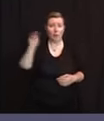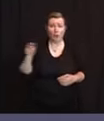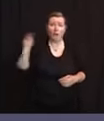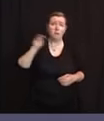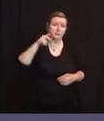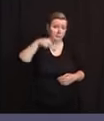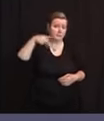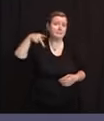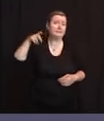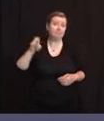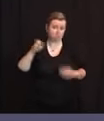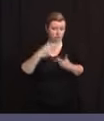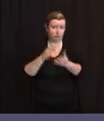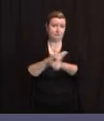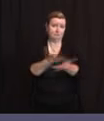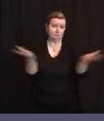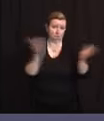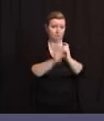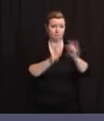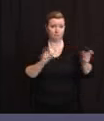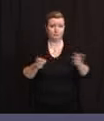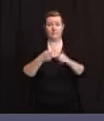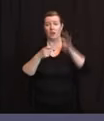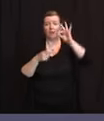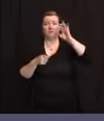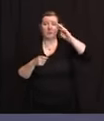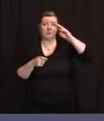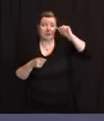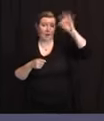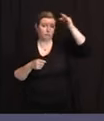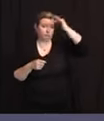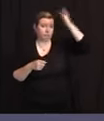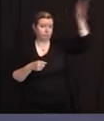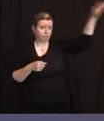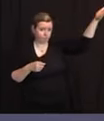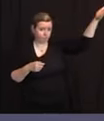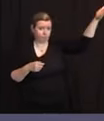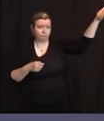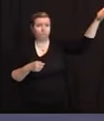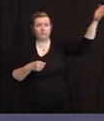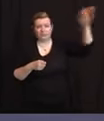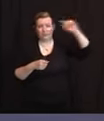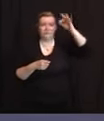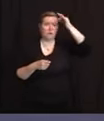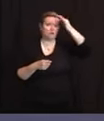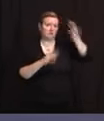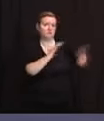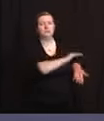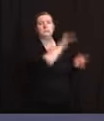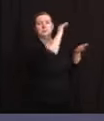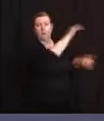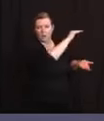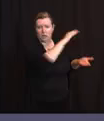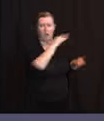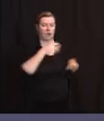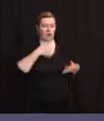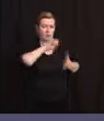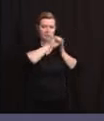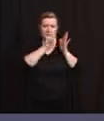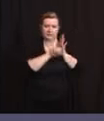includes FEMA shipments, the strategic national stockpile, and state-purchased